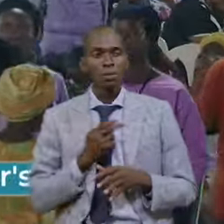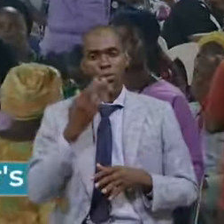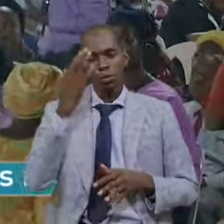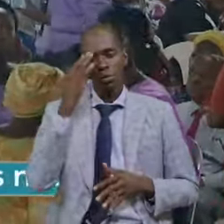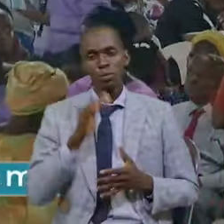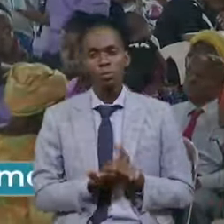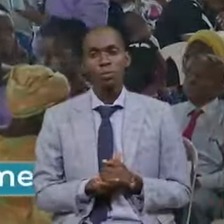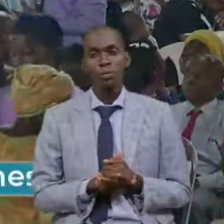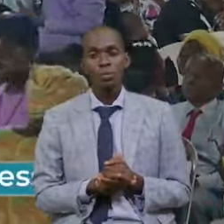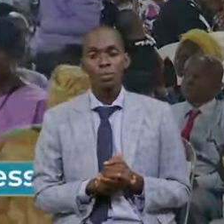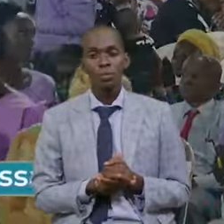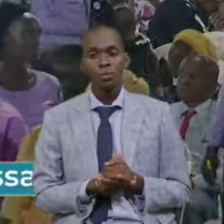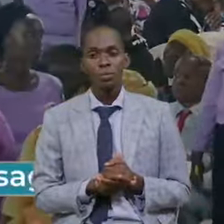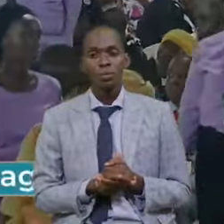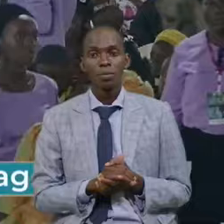By my left-hand side,